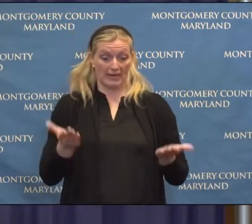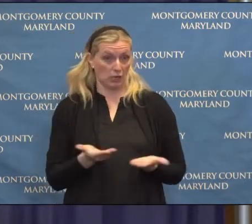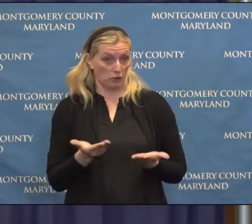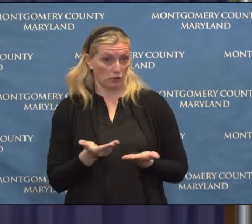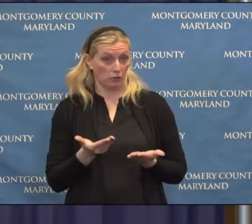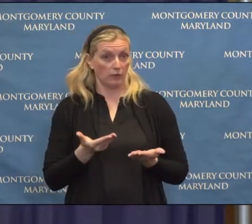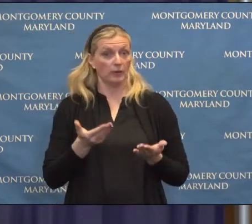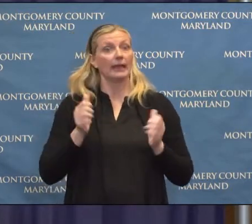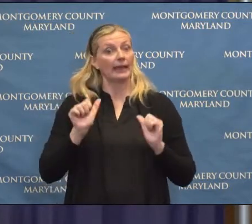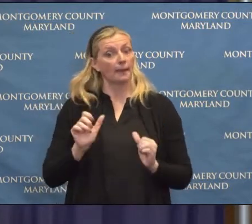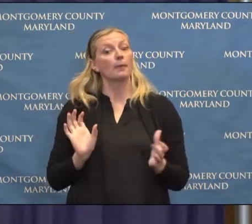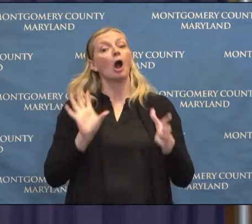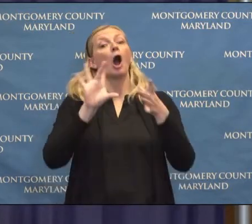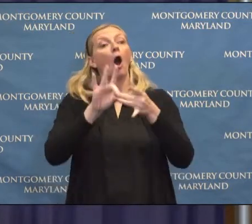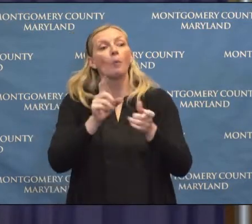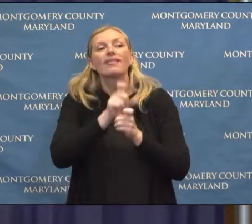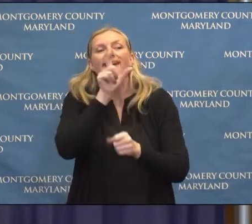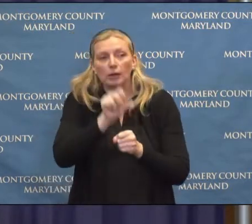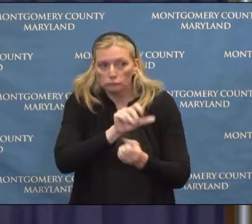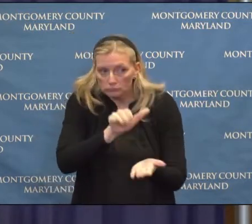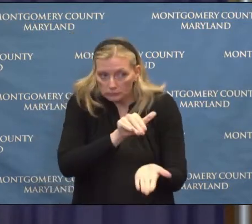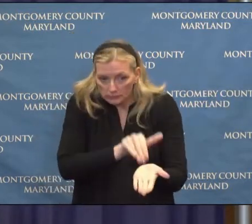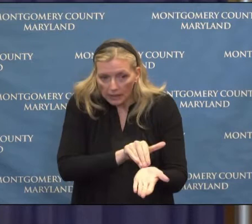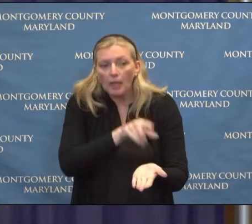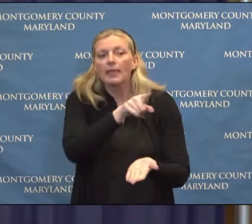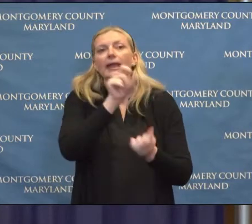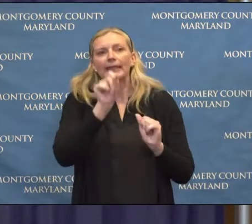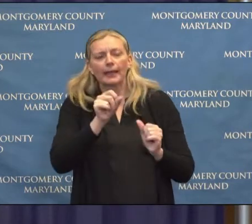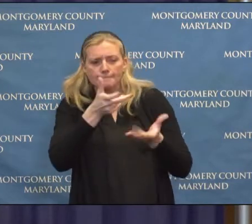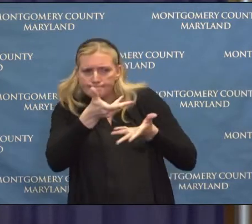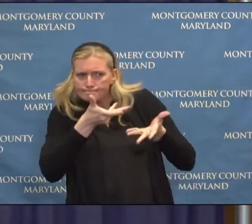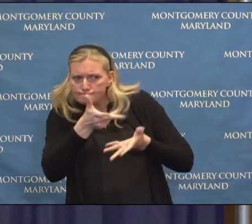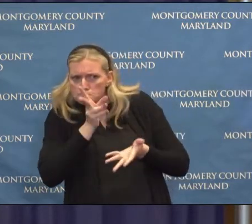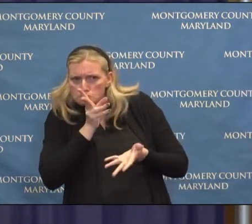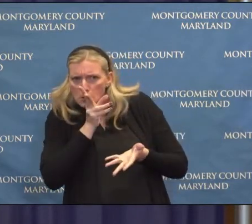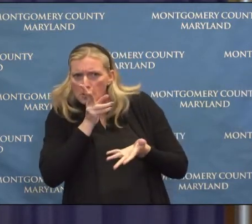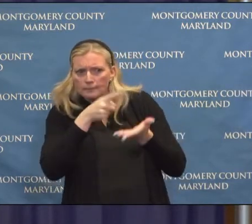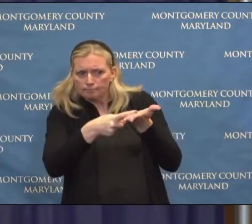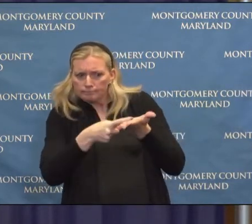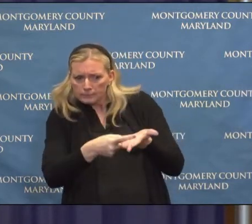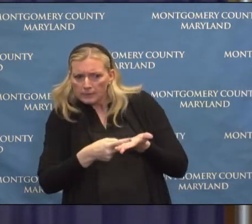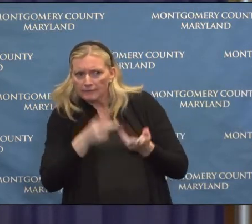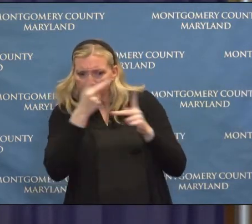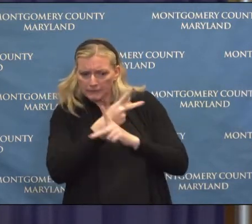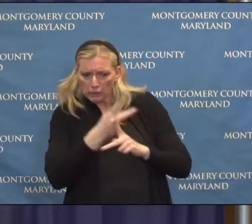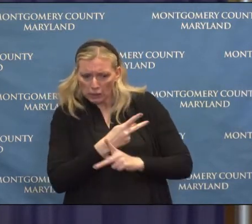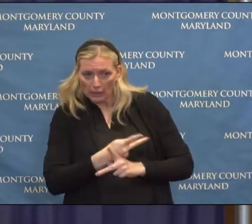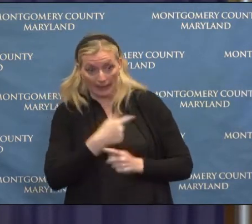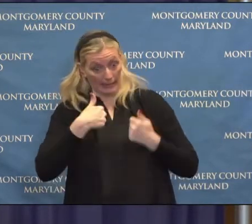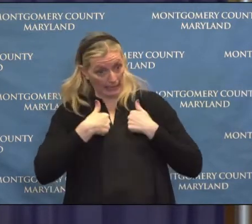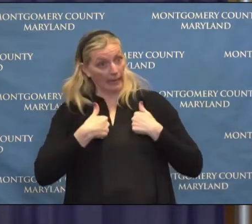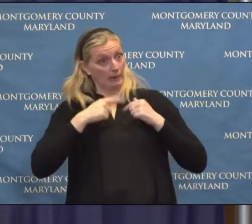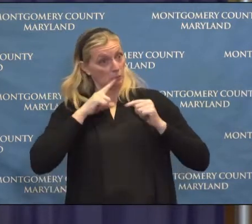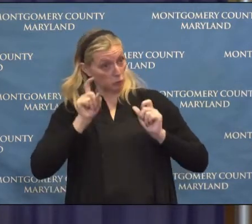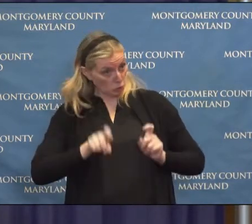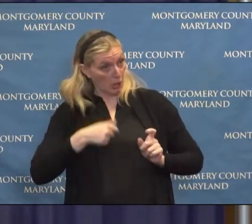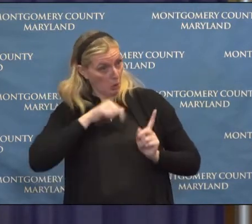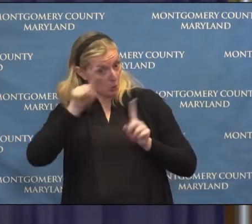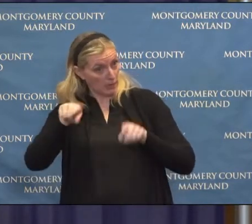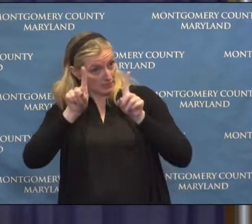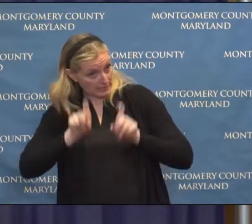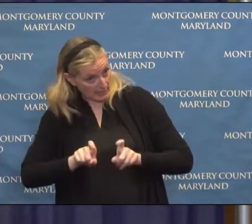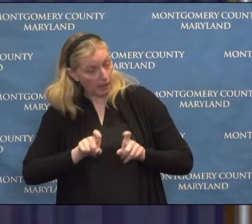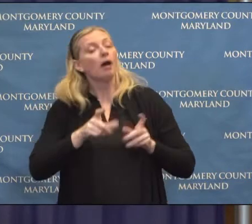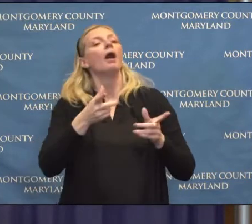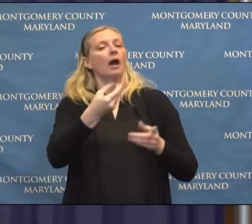to a provider to be able to triage their symptoms, determine if they meet that criteria, and provide them with a referral to either